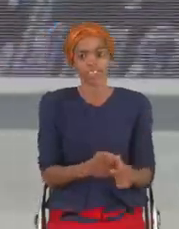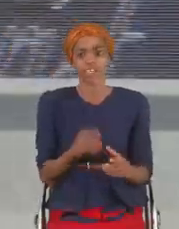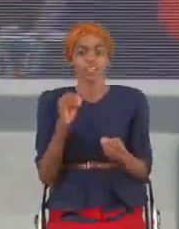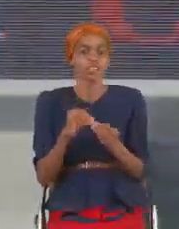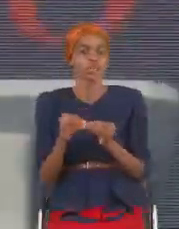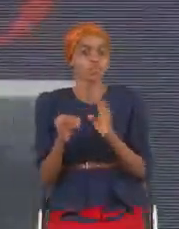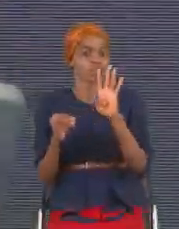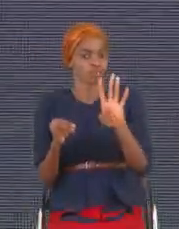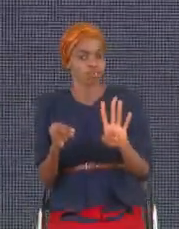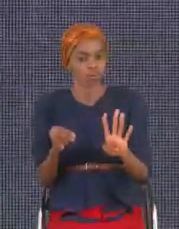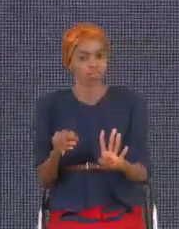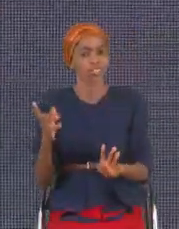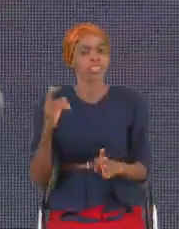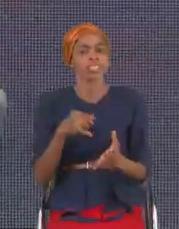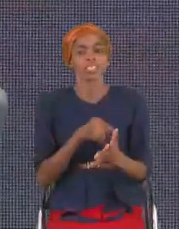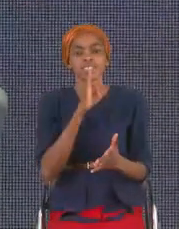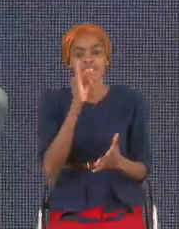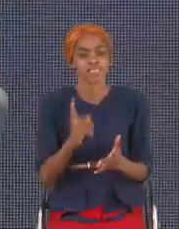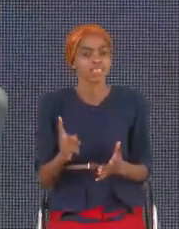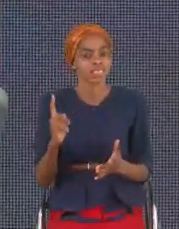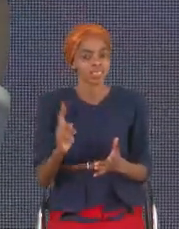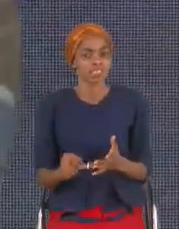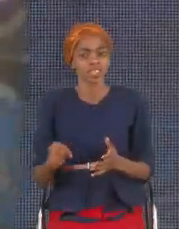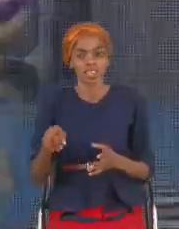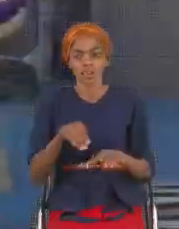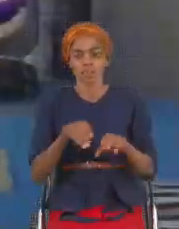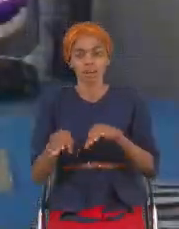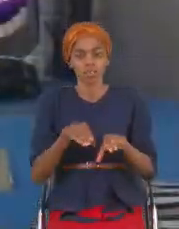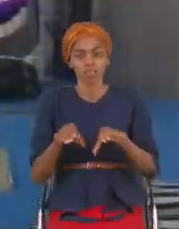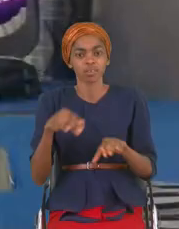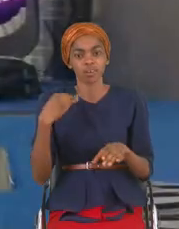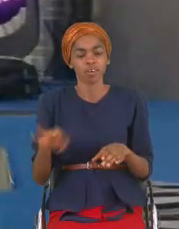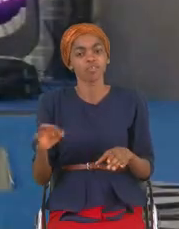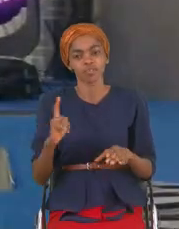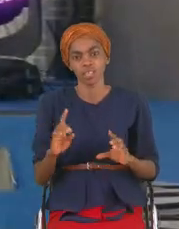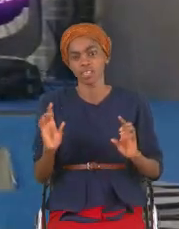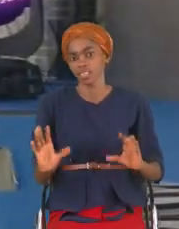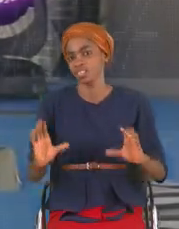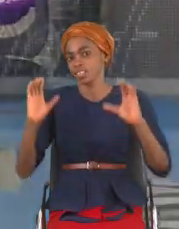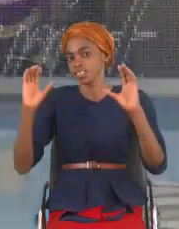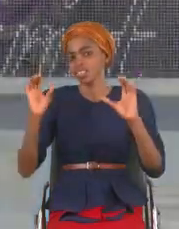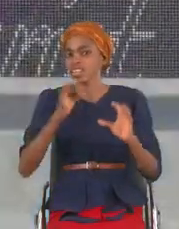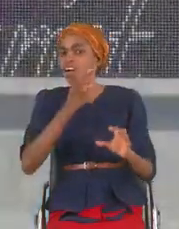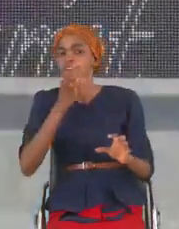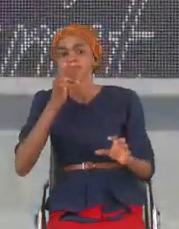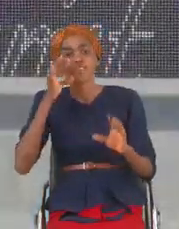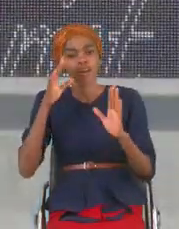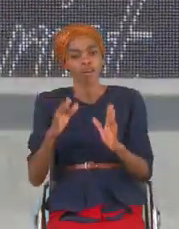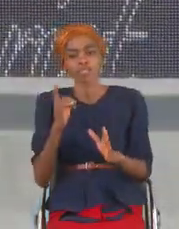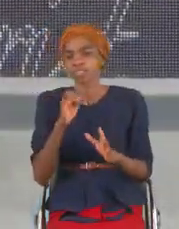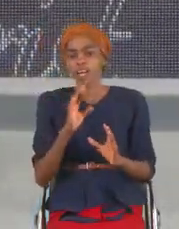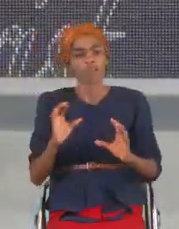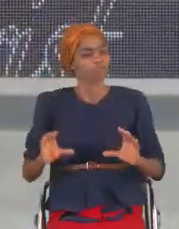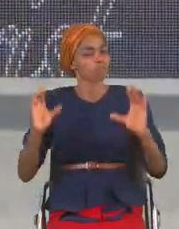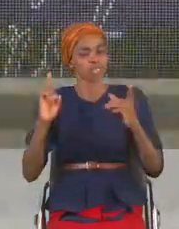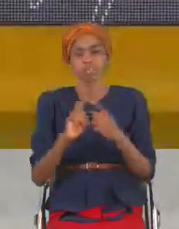familiar with this. It is the performance of dedicated farmers. They're committed to